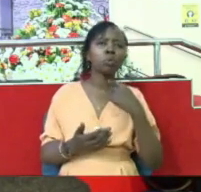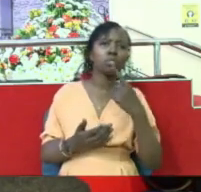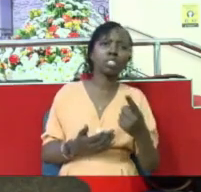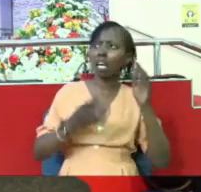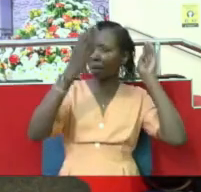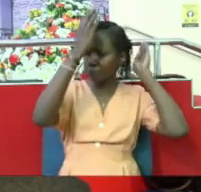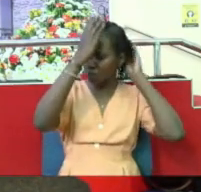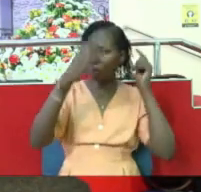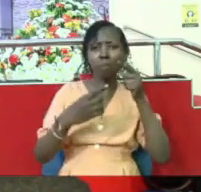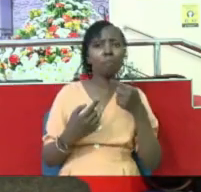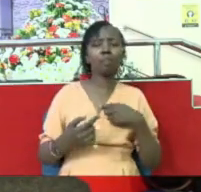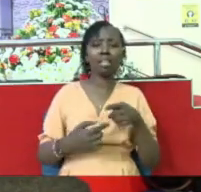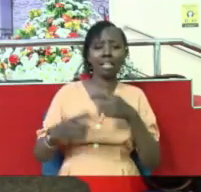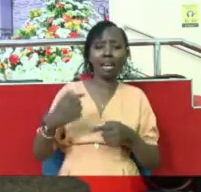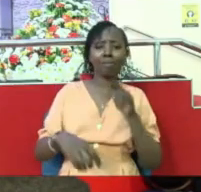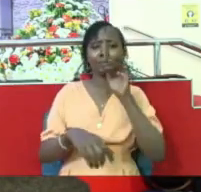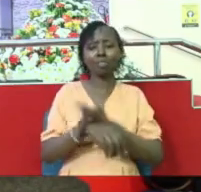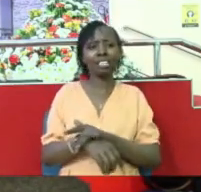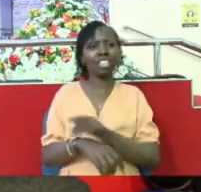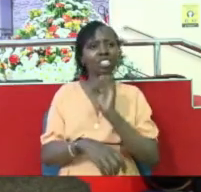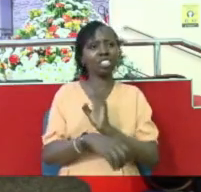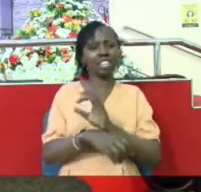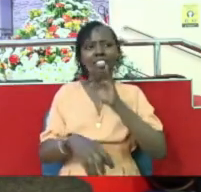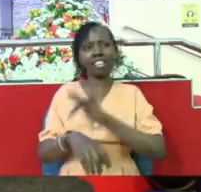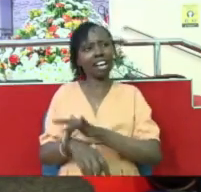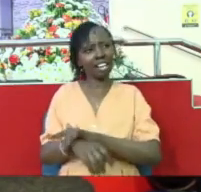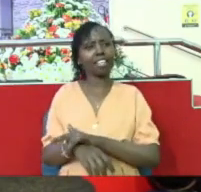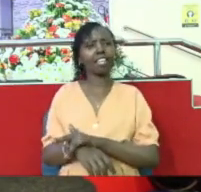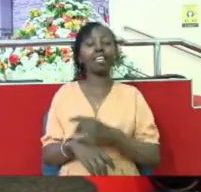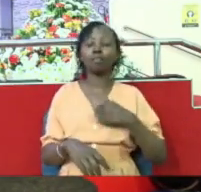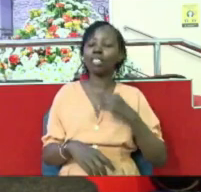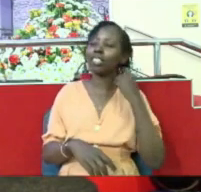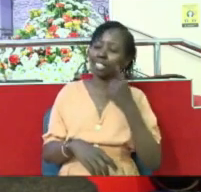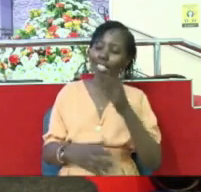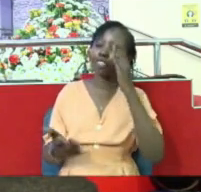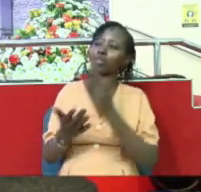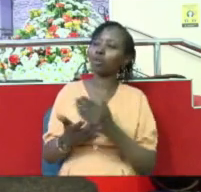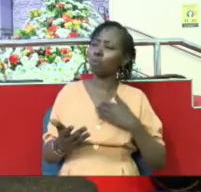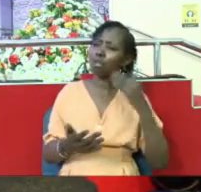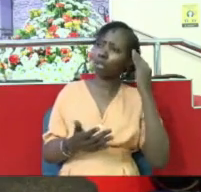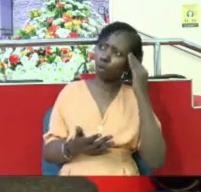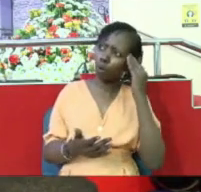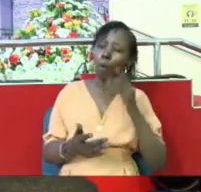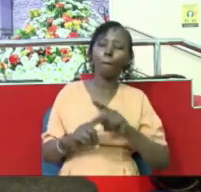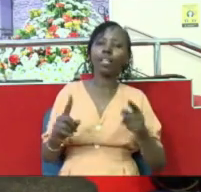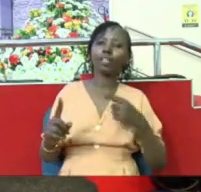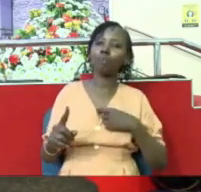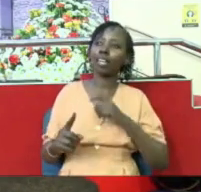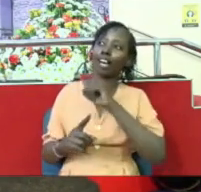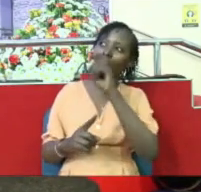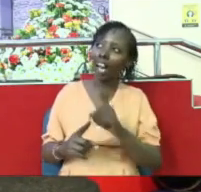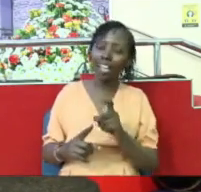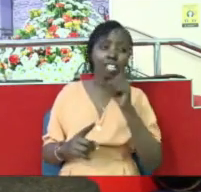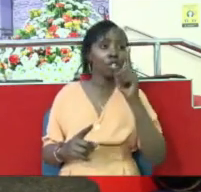by 5:30, you know. And I say, I know it, but I will still ask, how much do